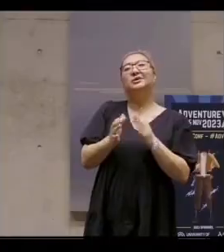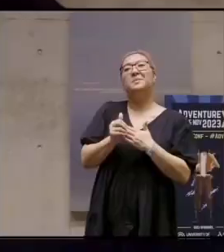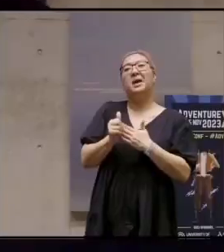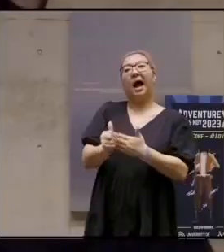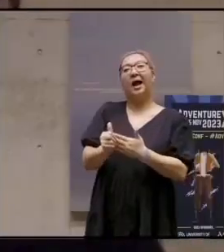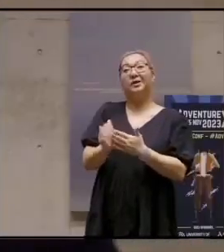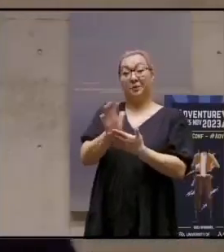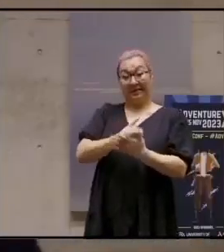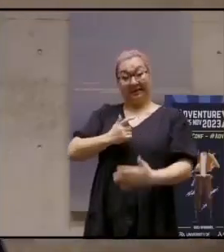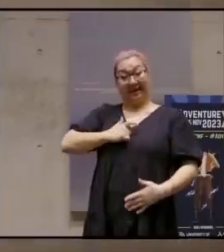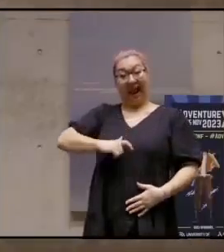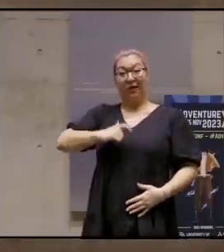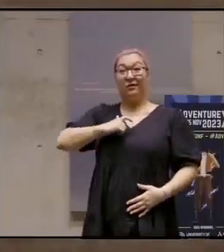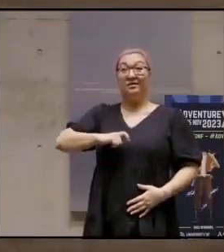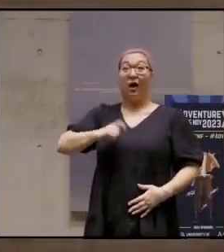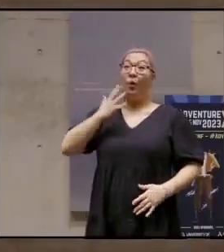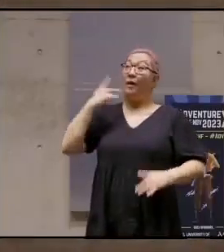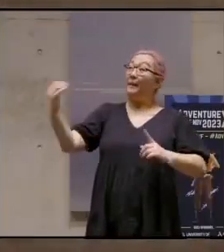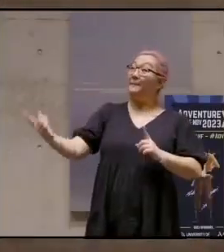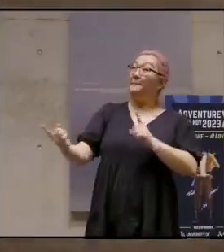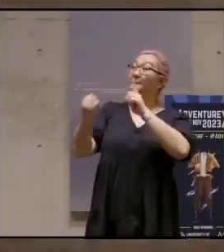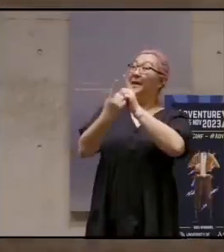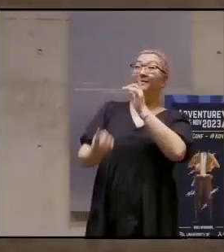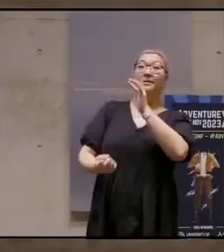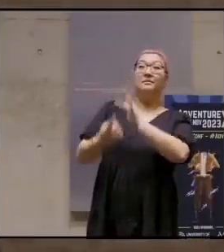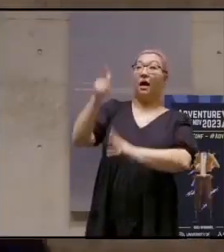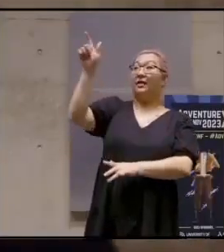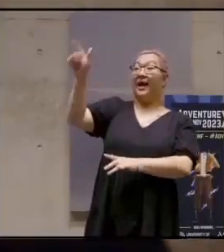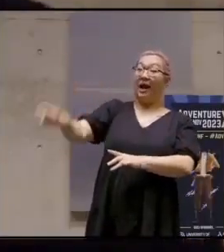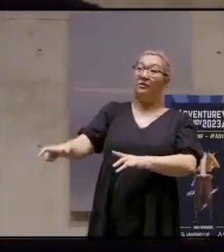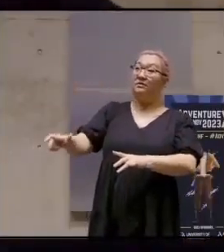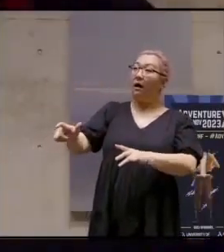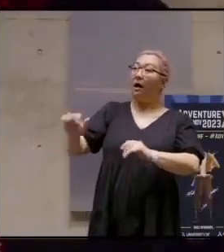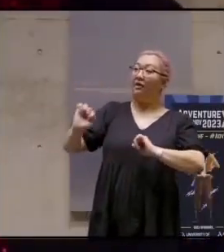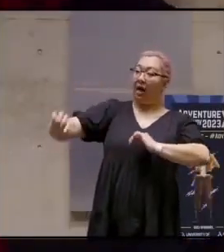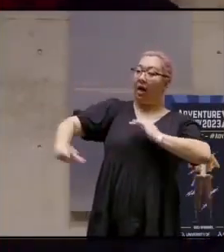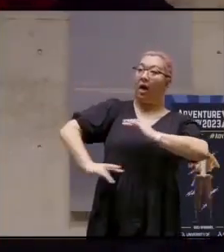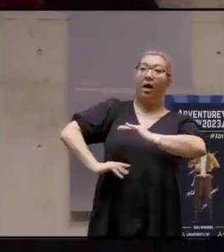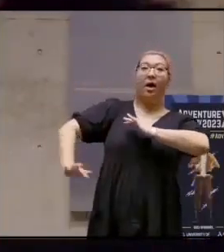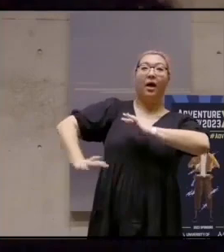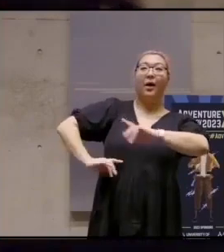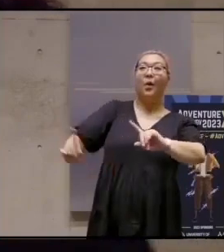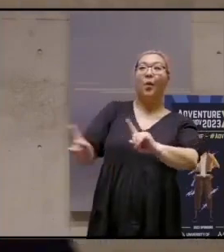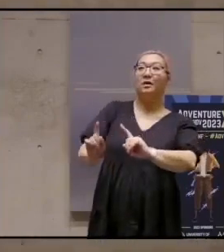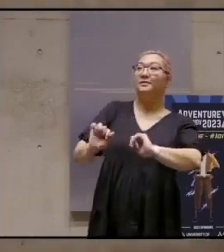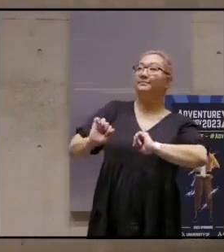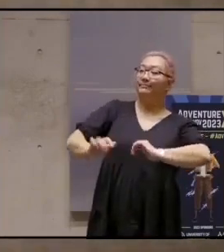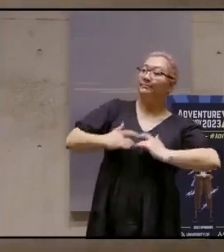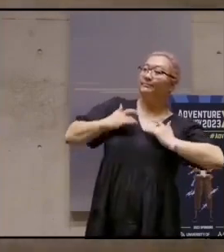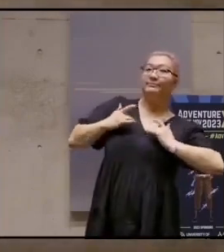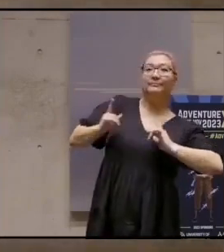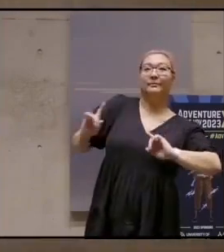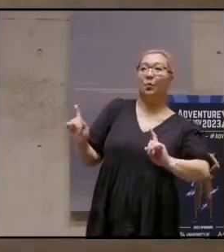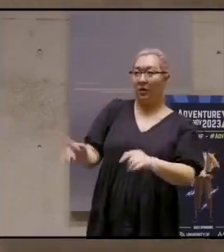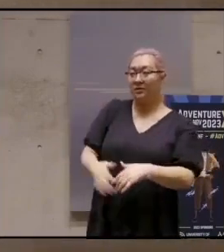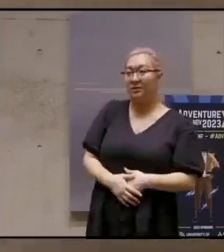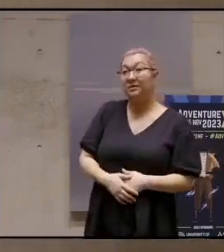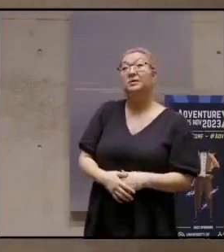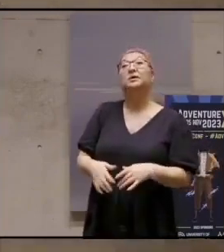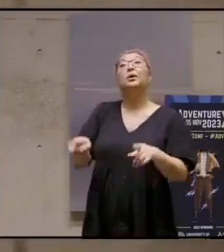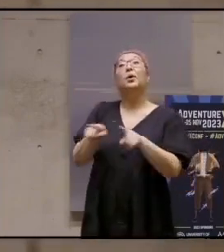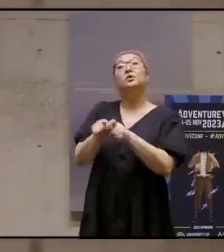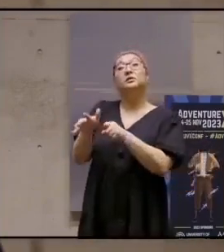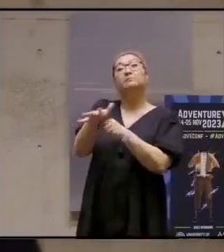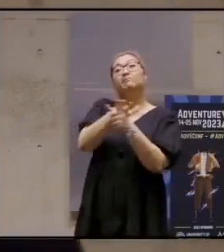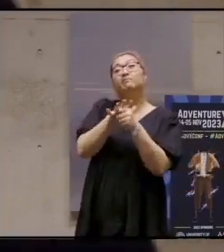does the character feel about this other character they're having the scene with? What is their history with the space they're in? In other words, give them as much context as